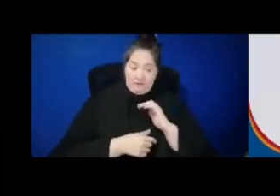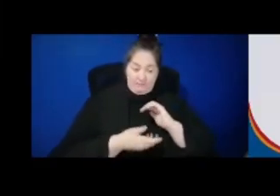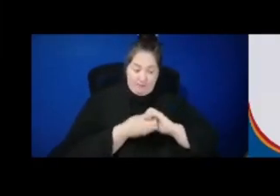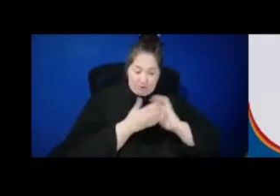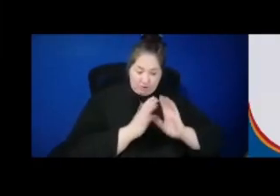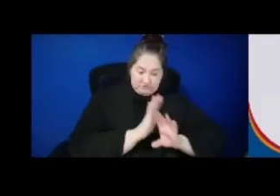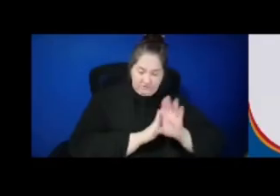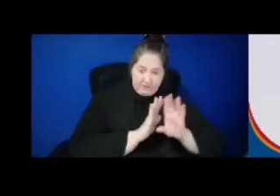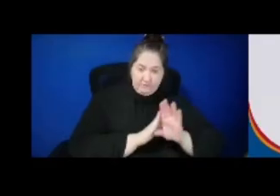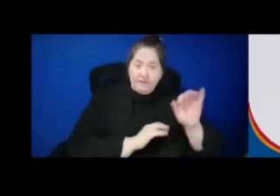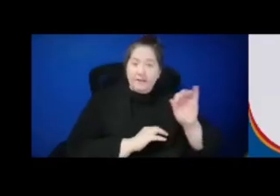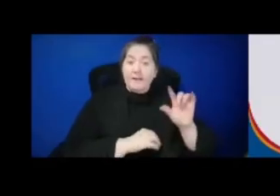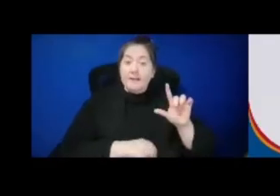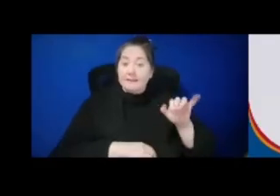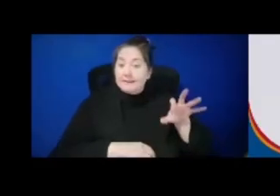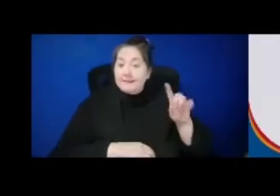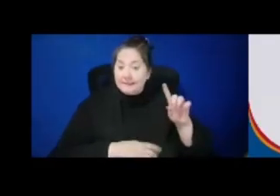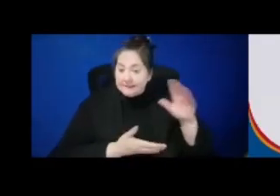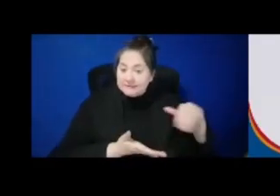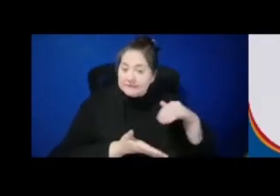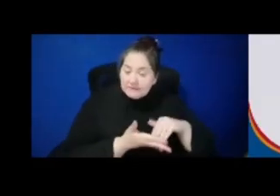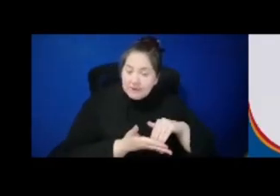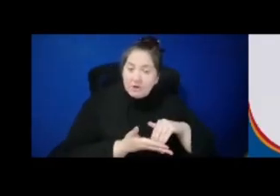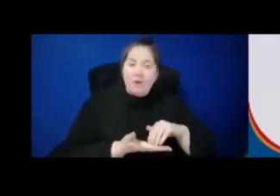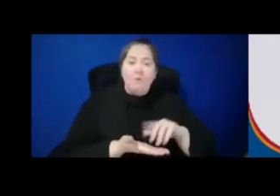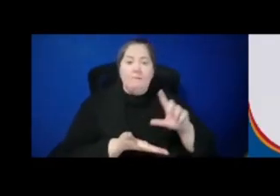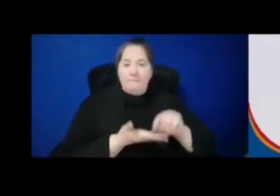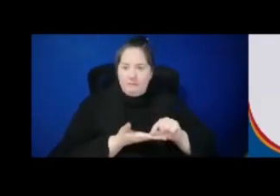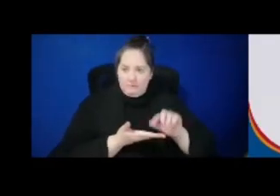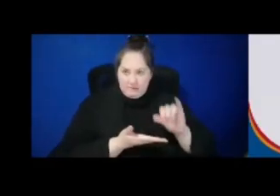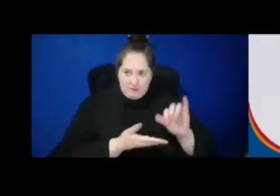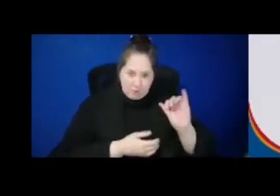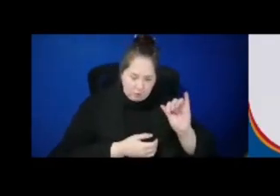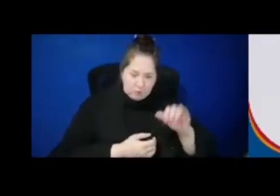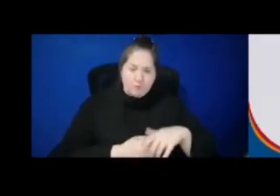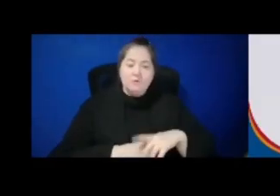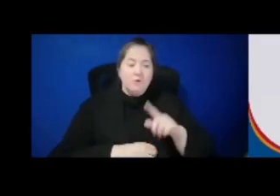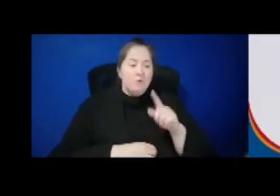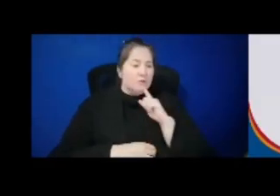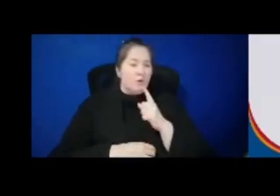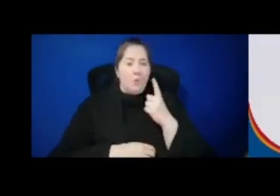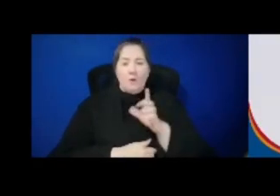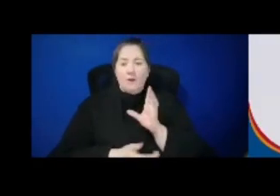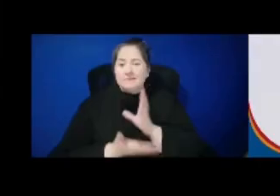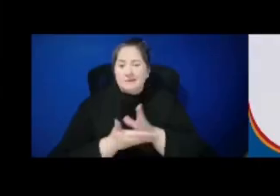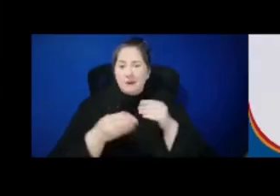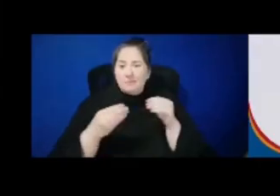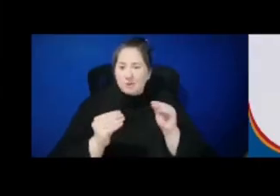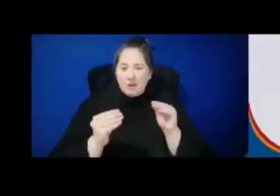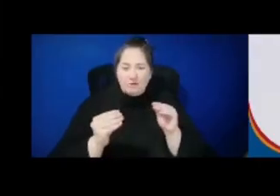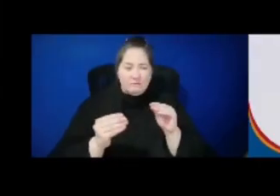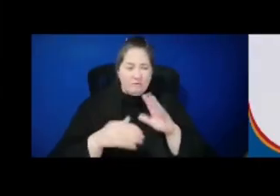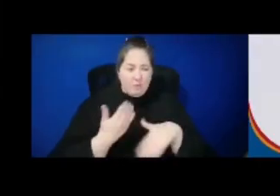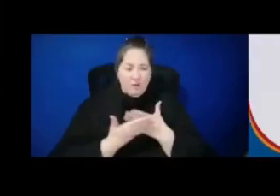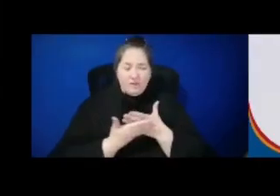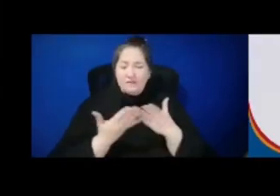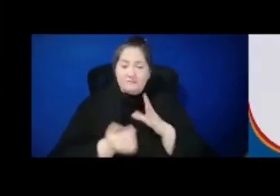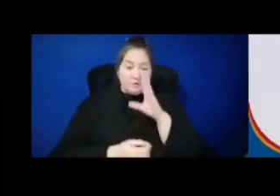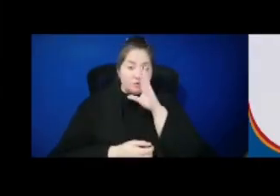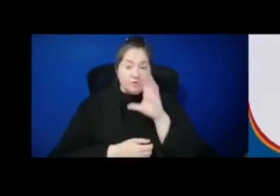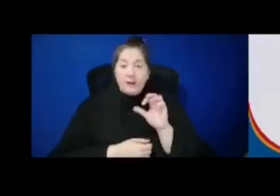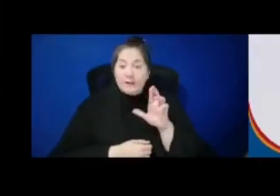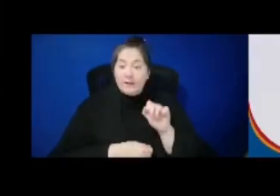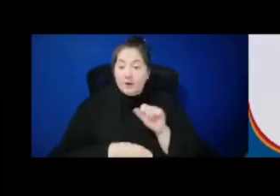like the LEAD Center, and we publish those as well. So we really are a one-stop shop for things happening in the direct care